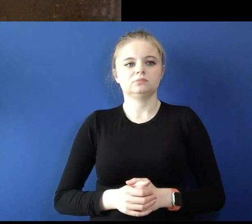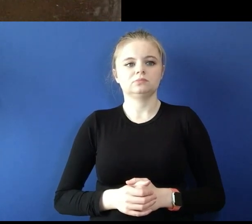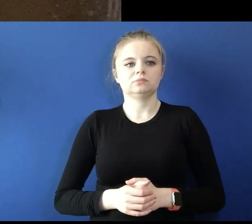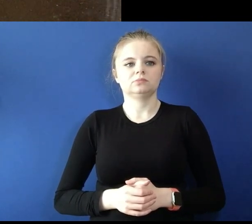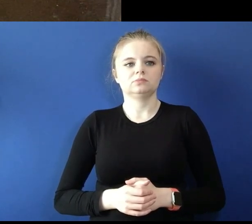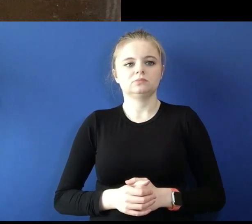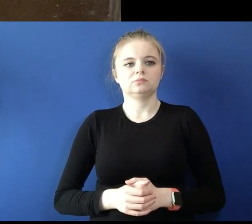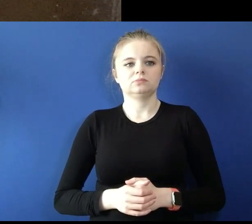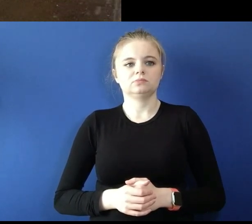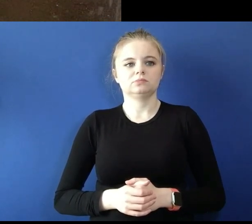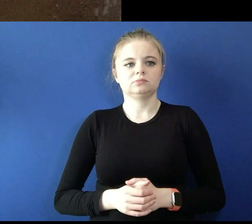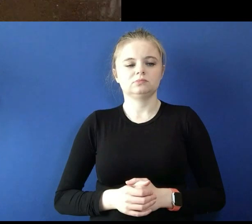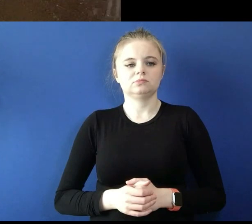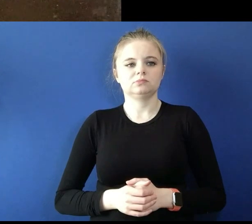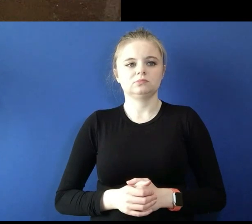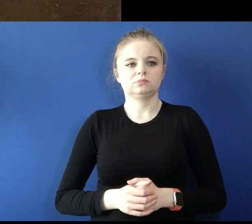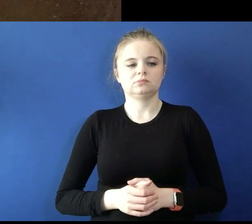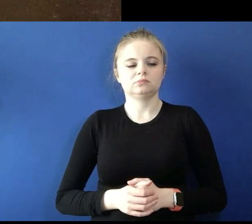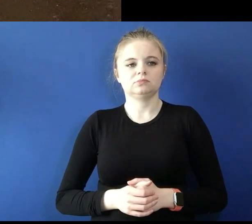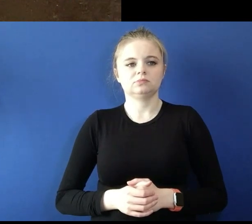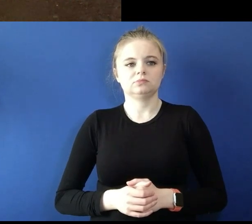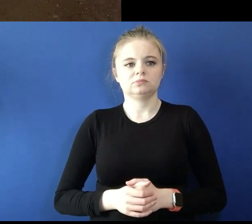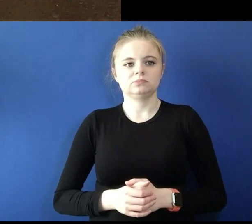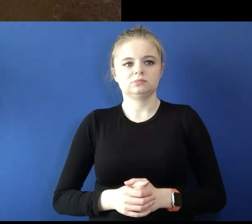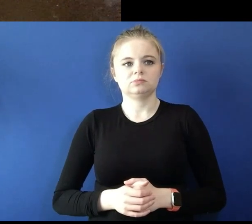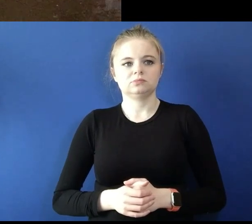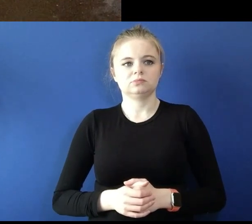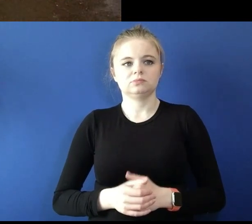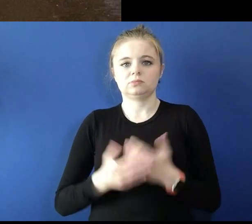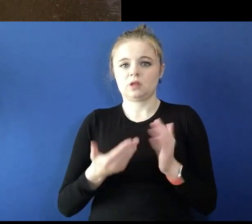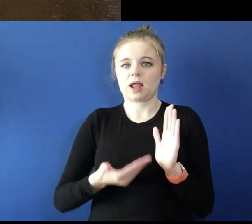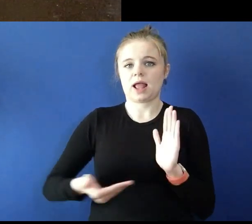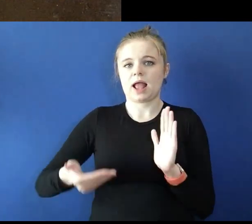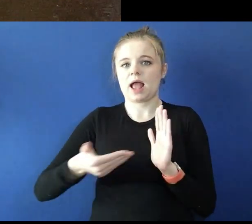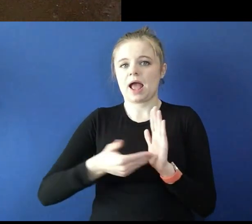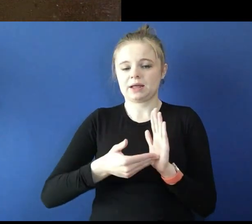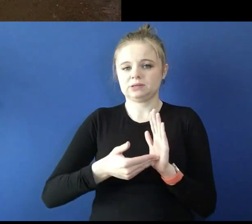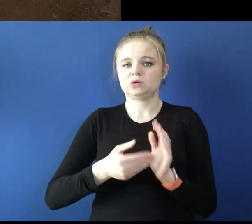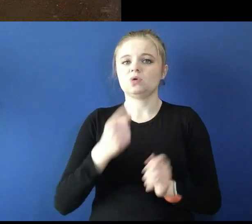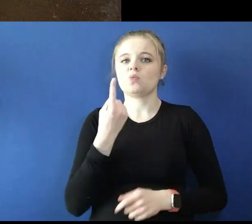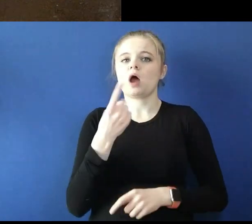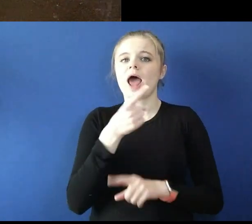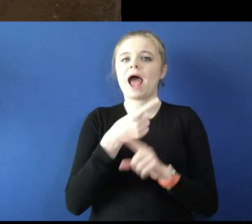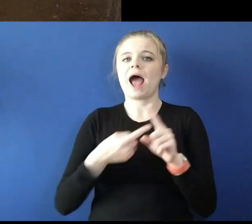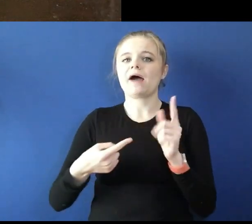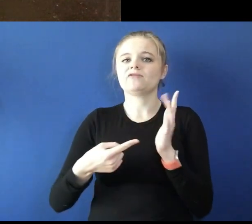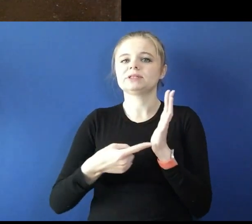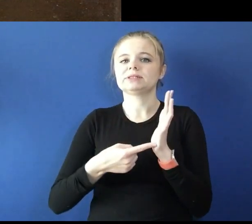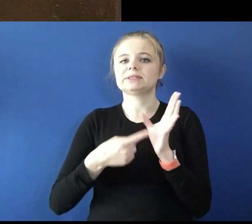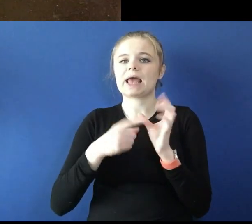And to this, we're going to add a tablespoon